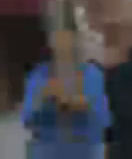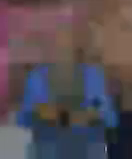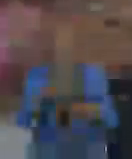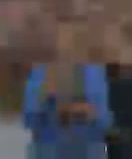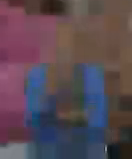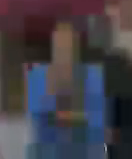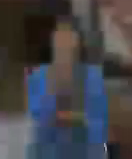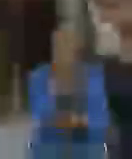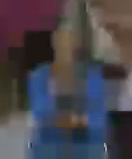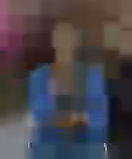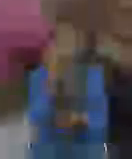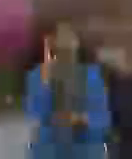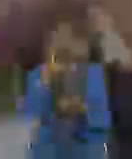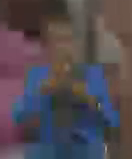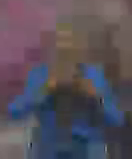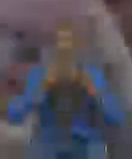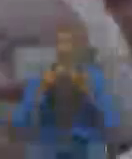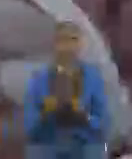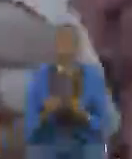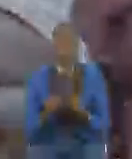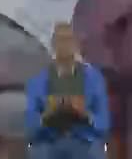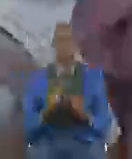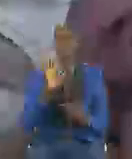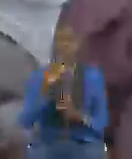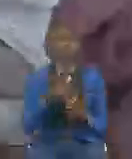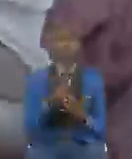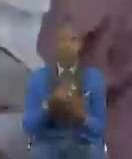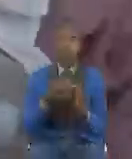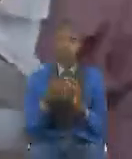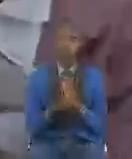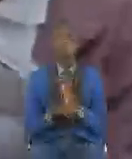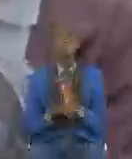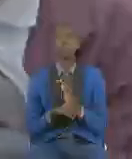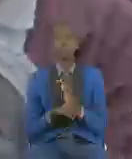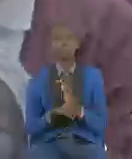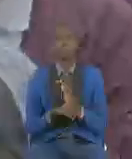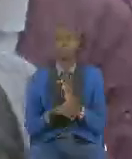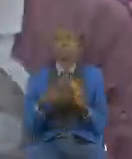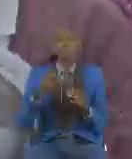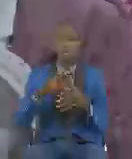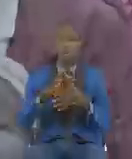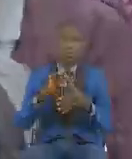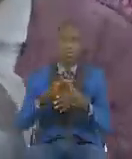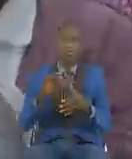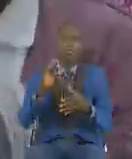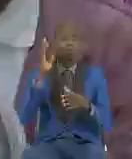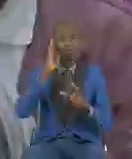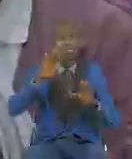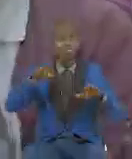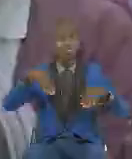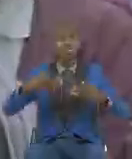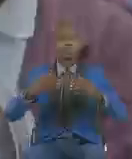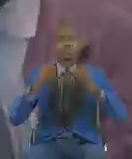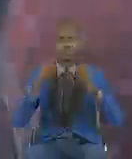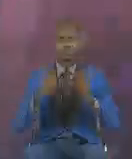was strengthening your weakness. The meat will put back bone,